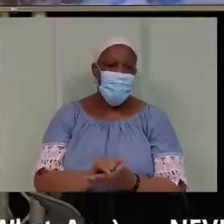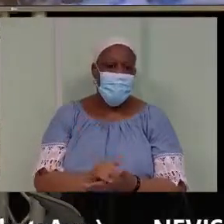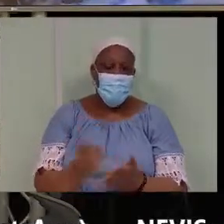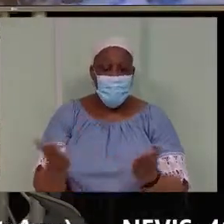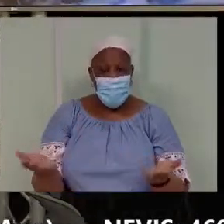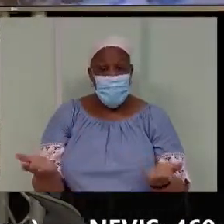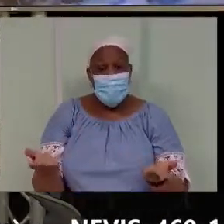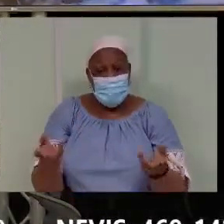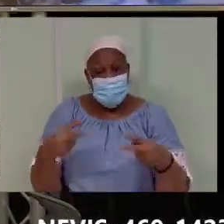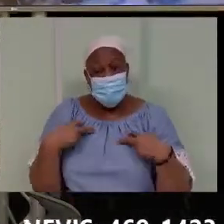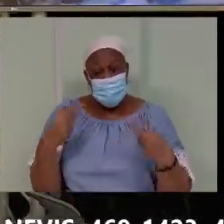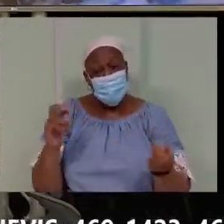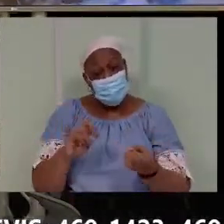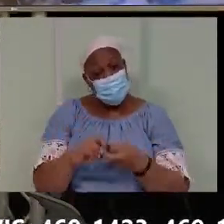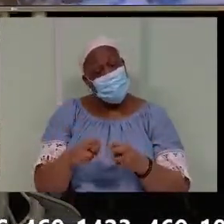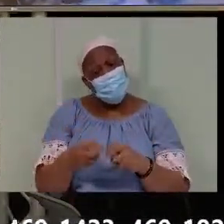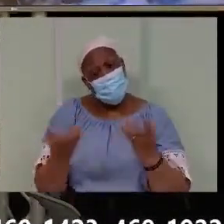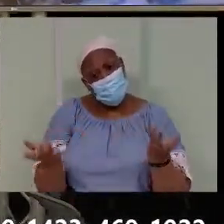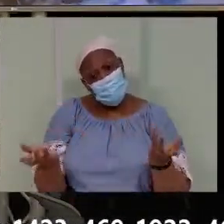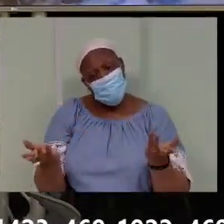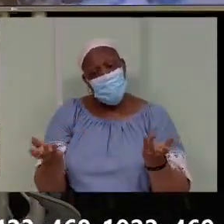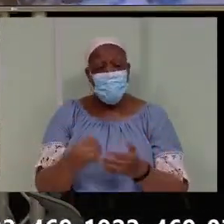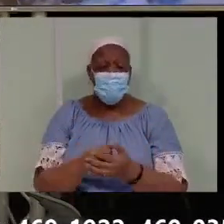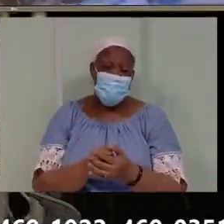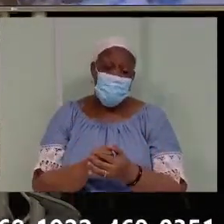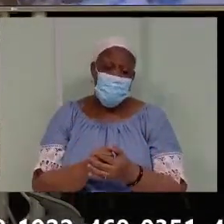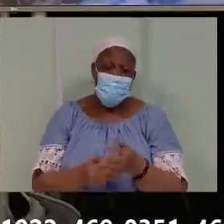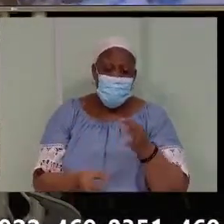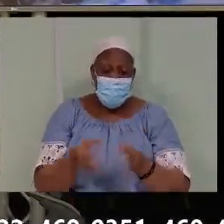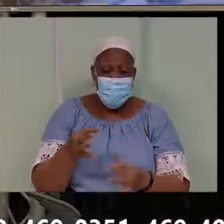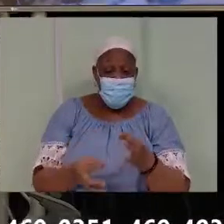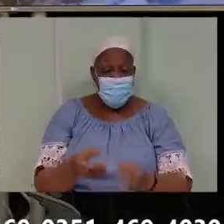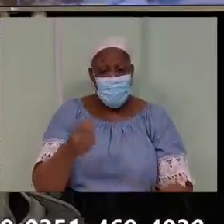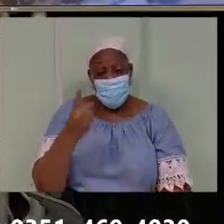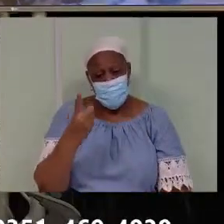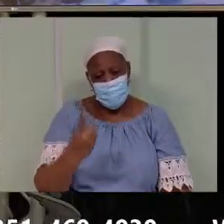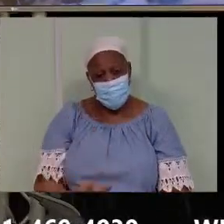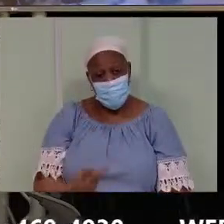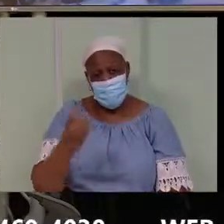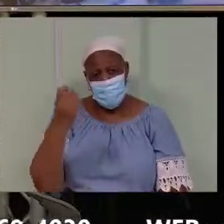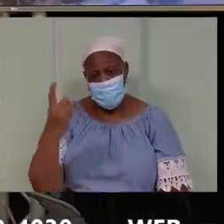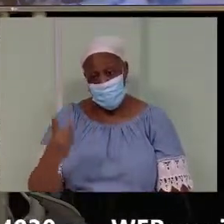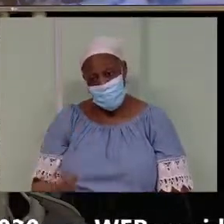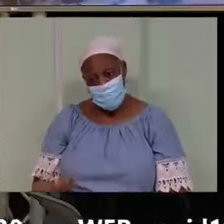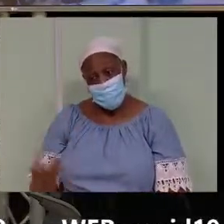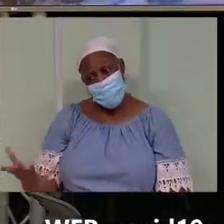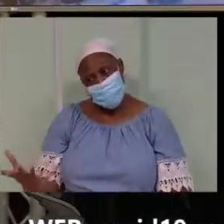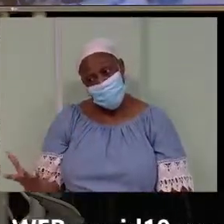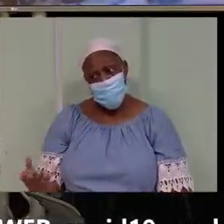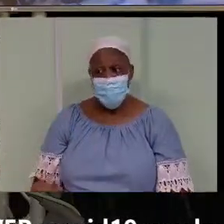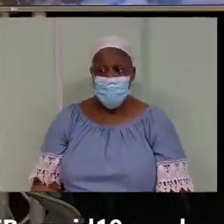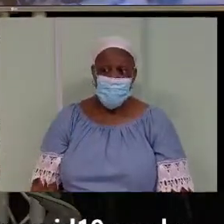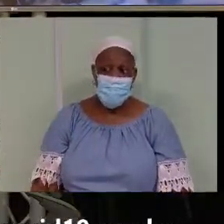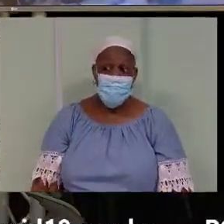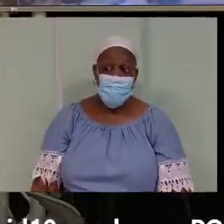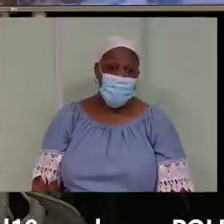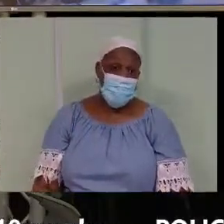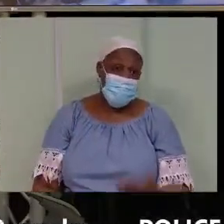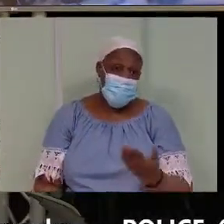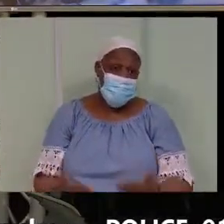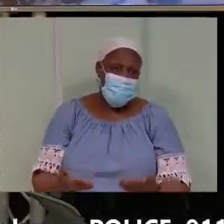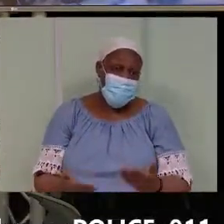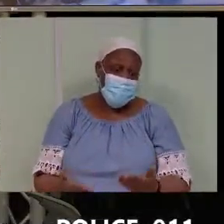issues. Equity. If you're in a shift system, you might be receiving perhaps 2.5, 3